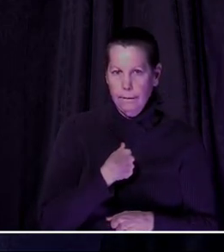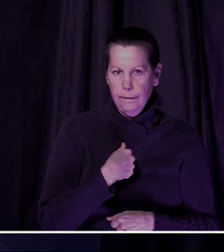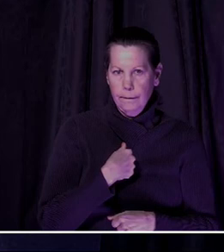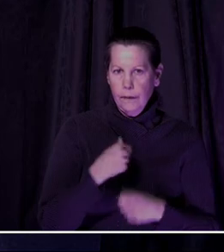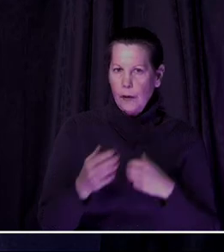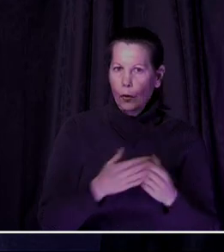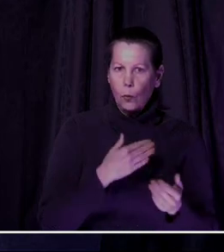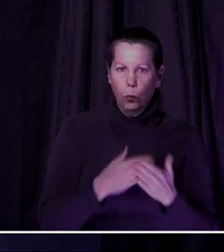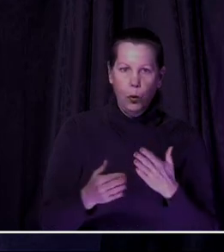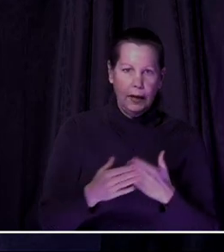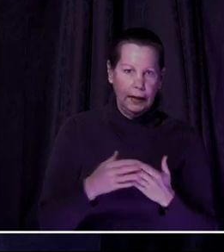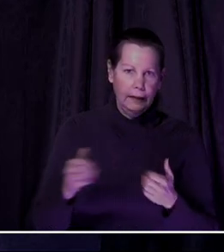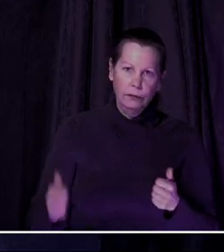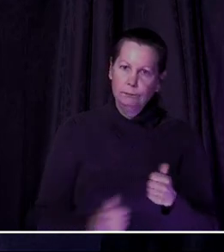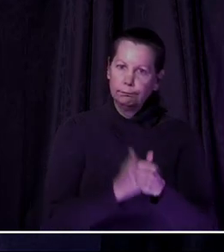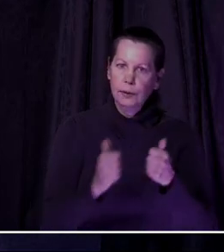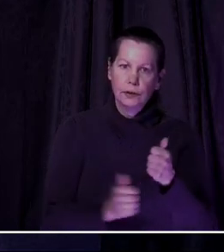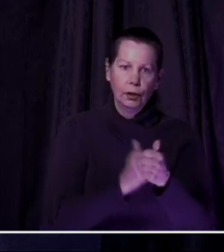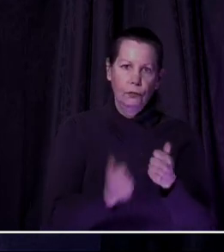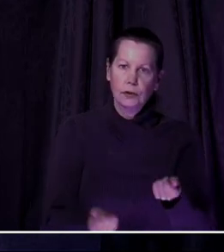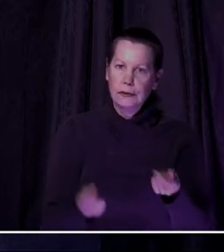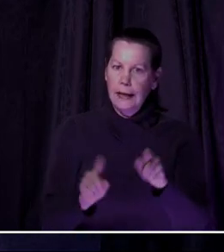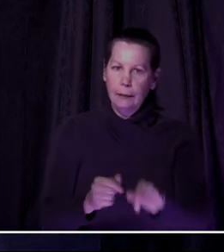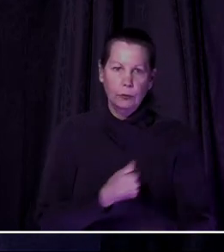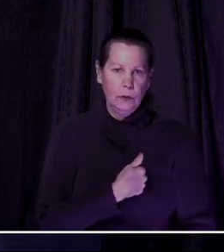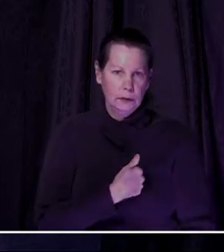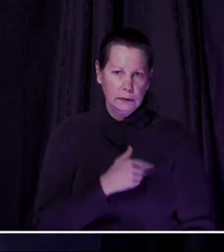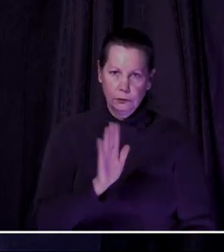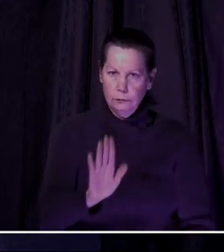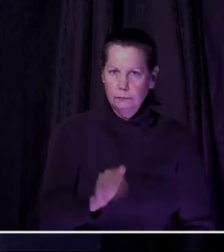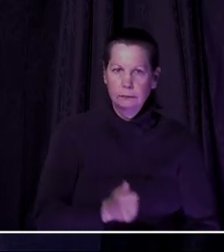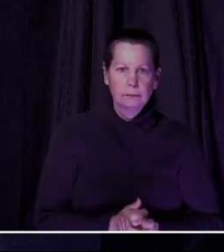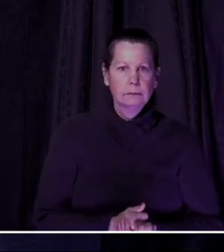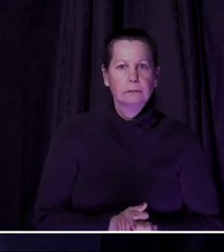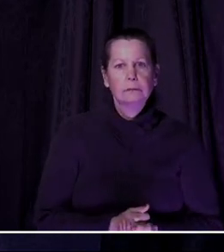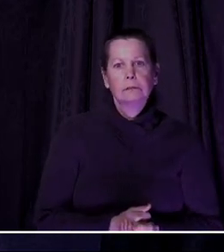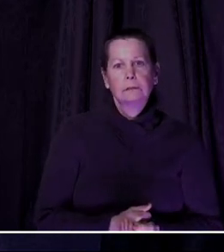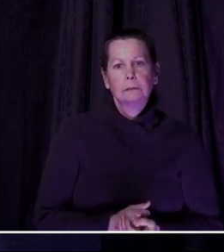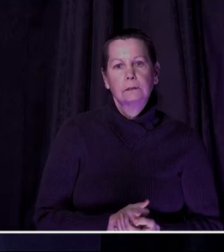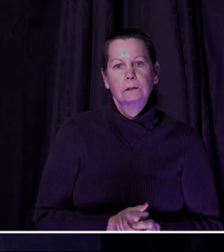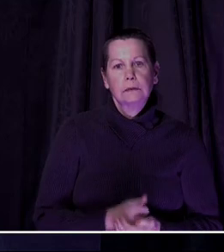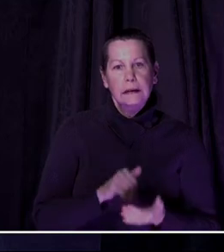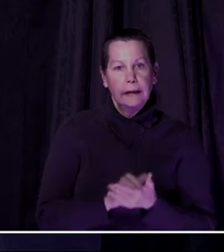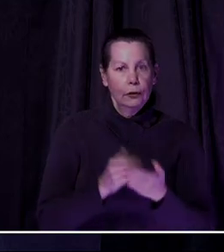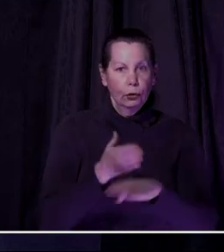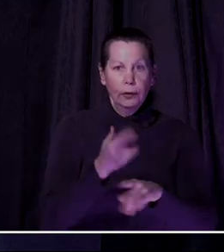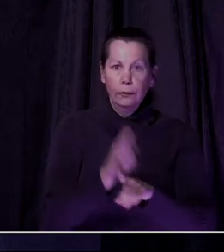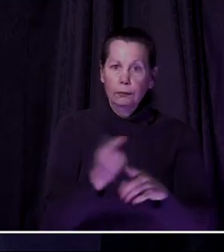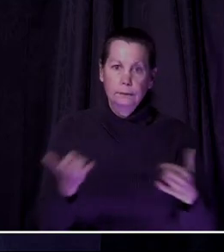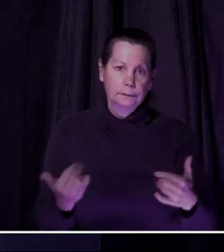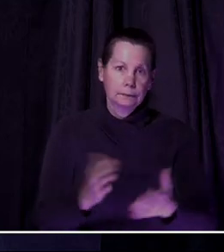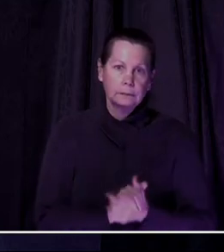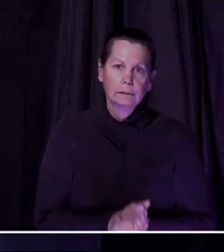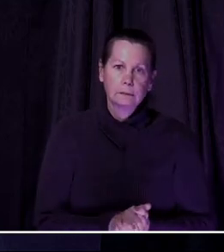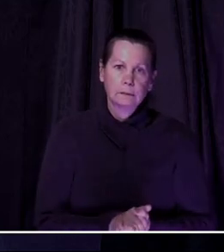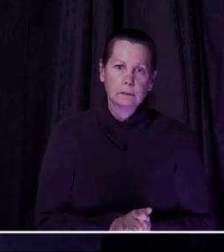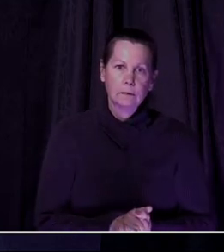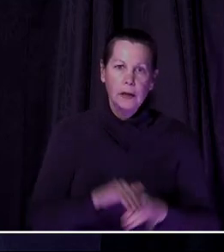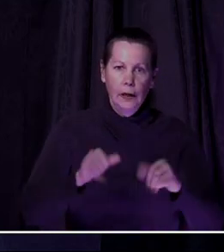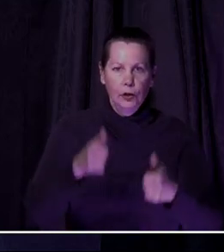and whatever persecutions may come your way or that you've gone through, you